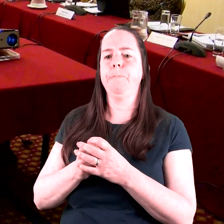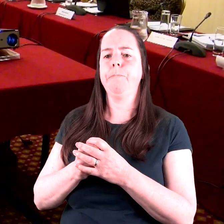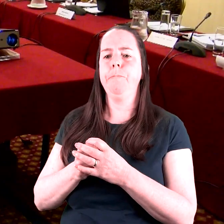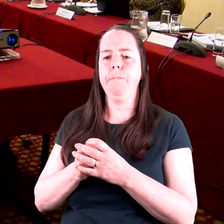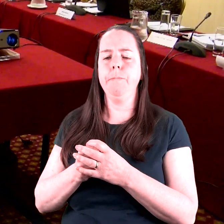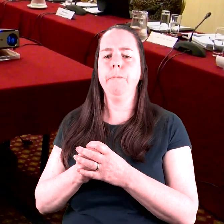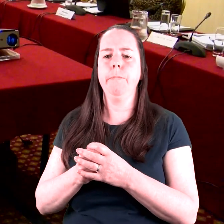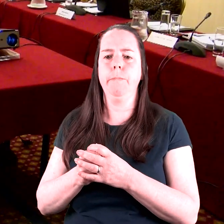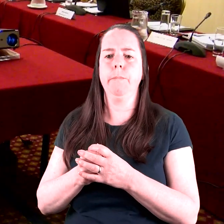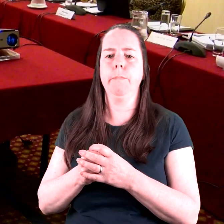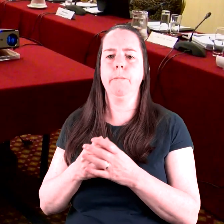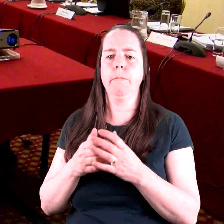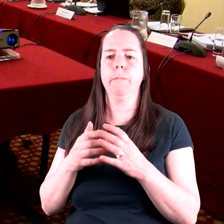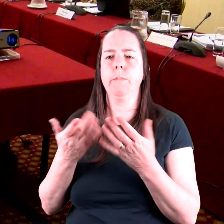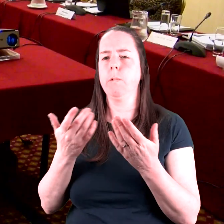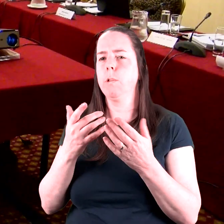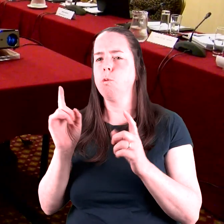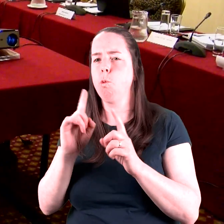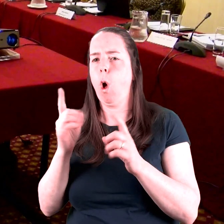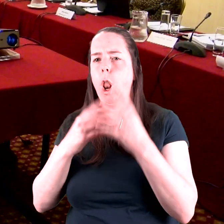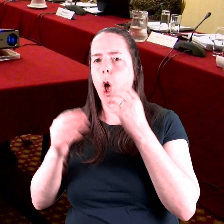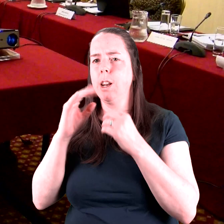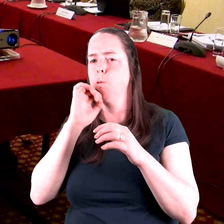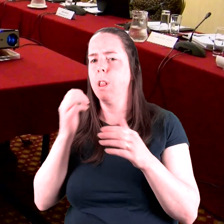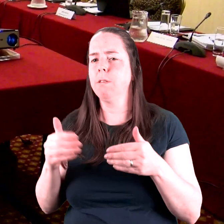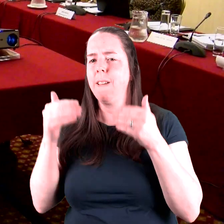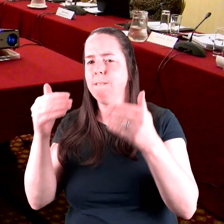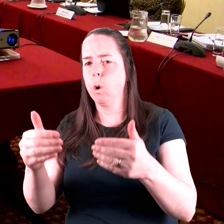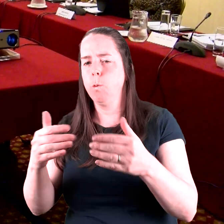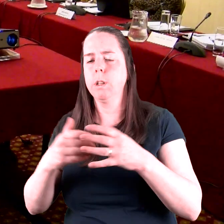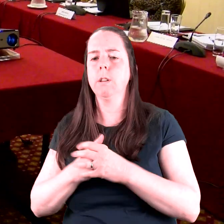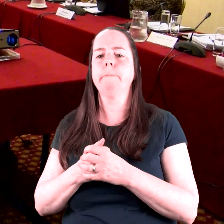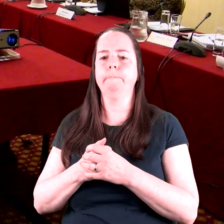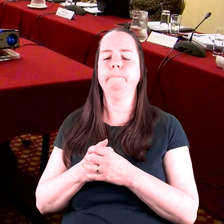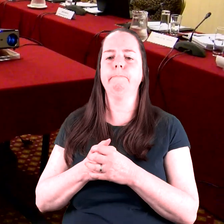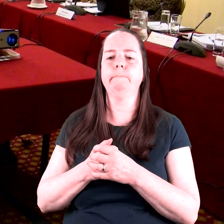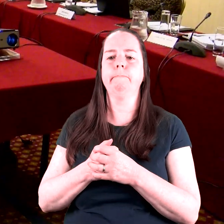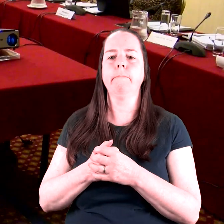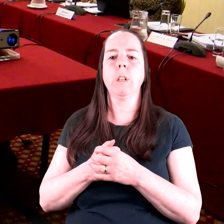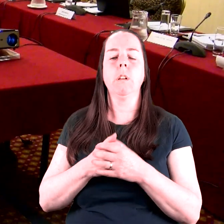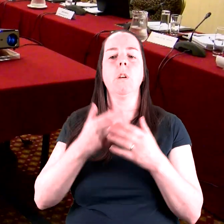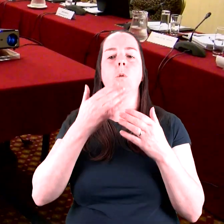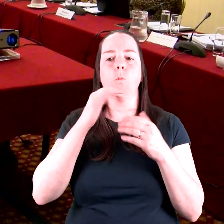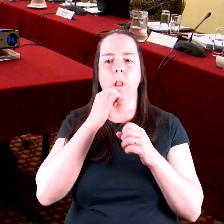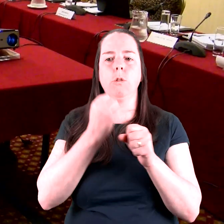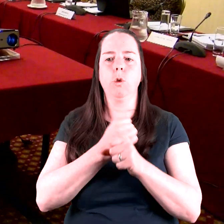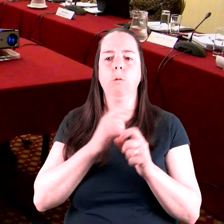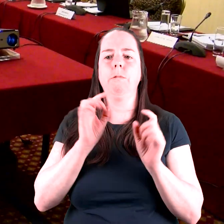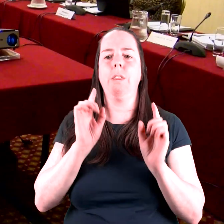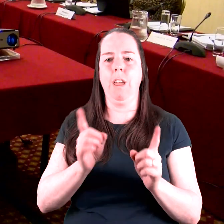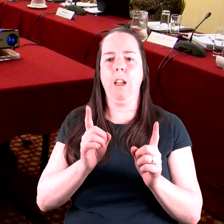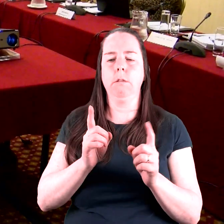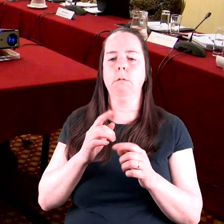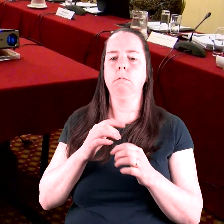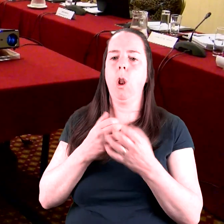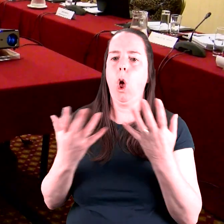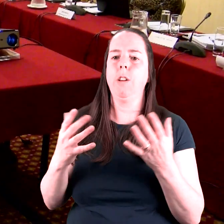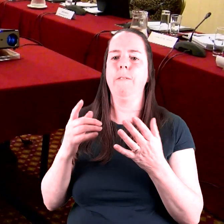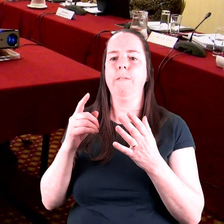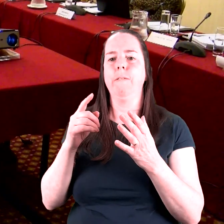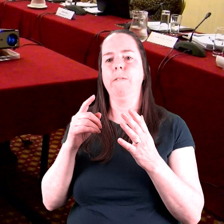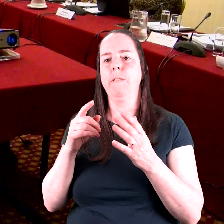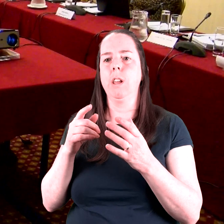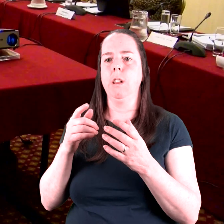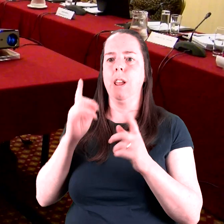from them that you're going to take forward? Thank you. So we will do exactly that. The idea being that a lot of